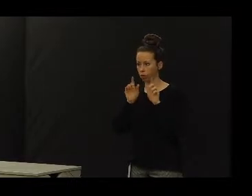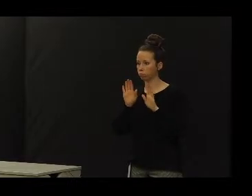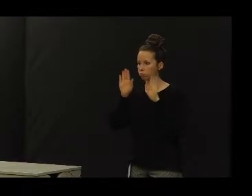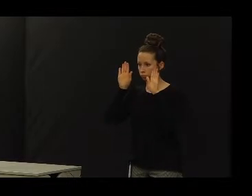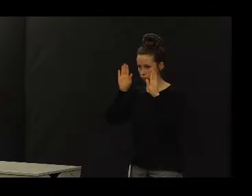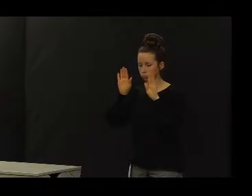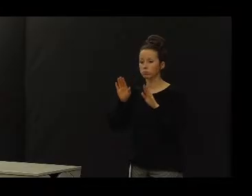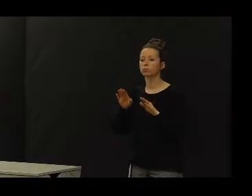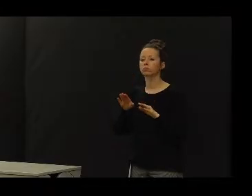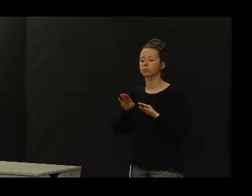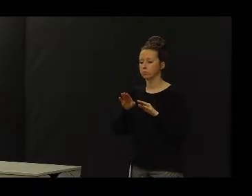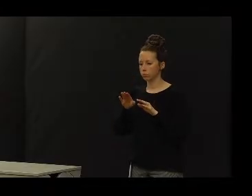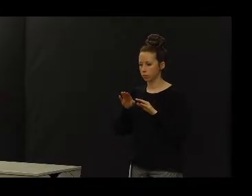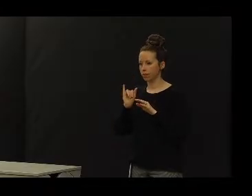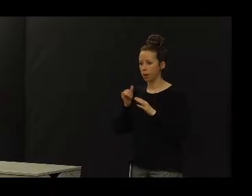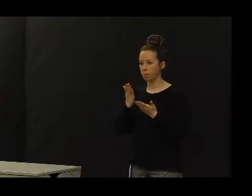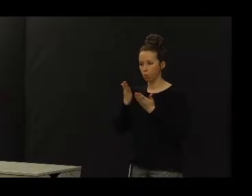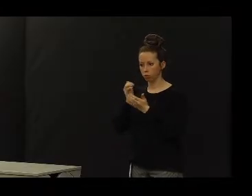Motion passes.